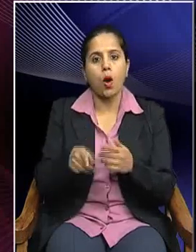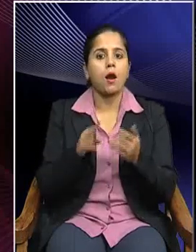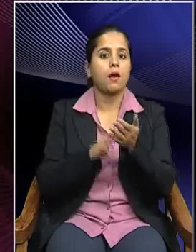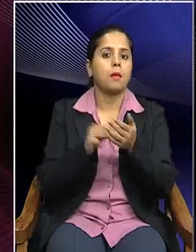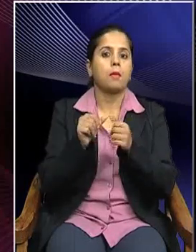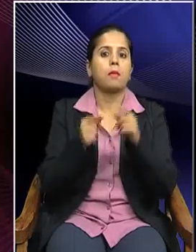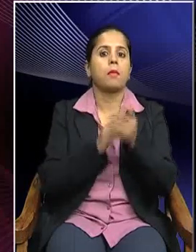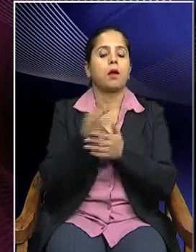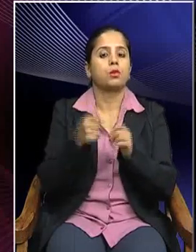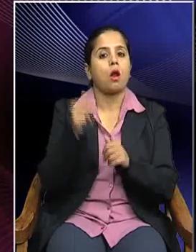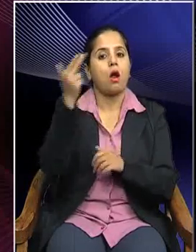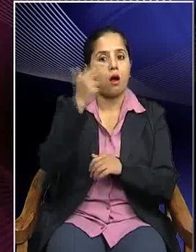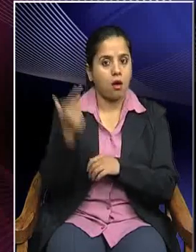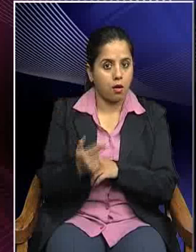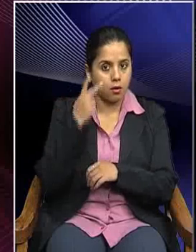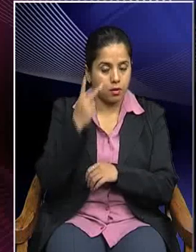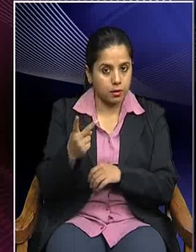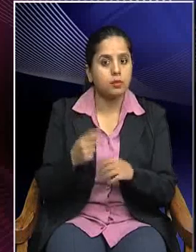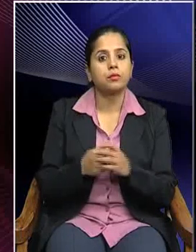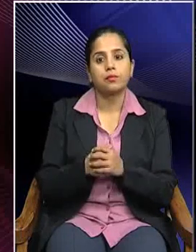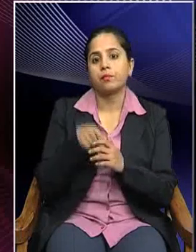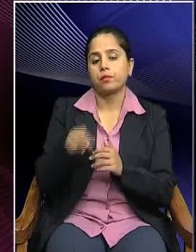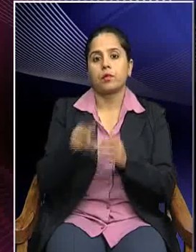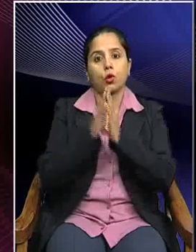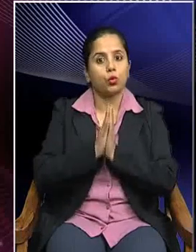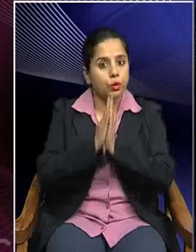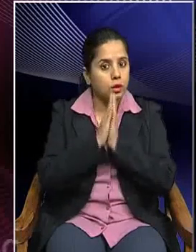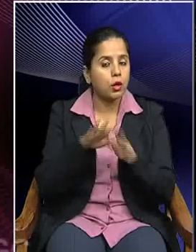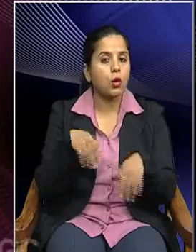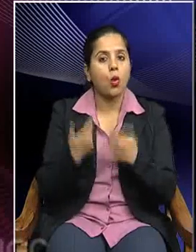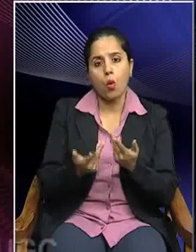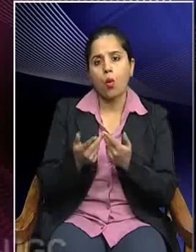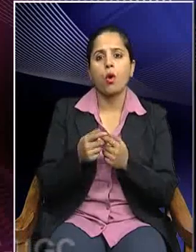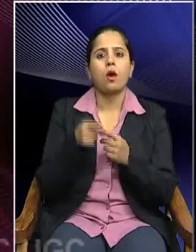art, will be the religion and